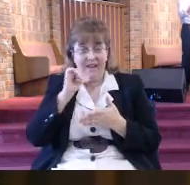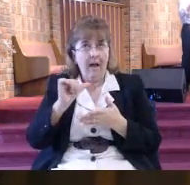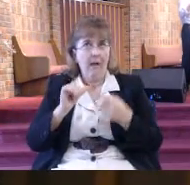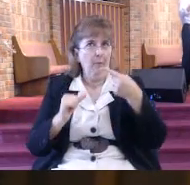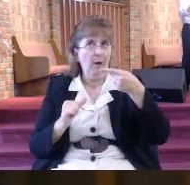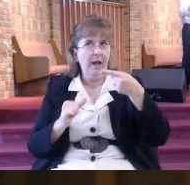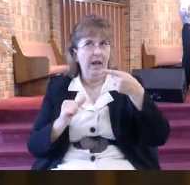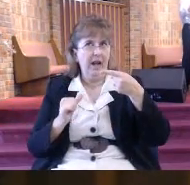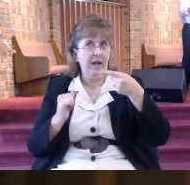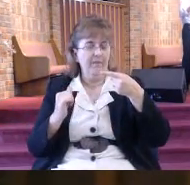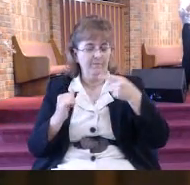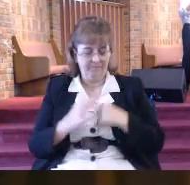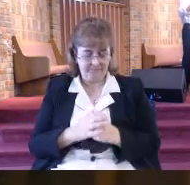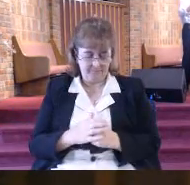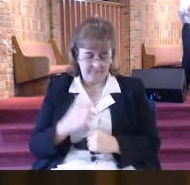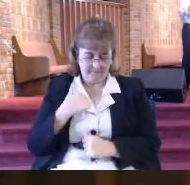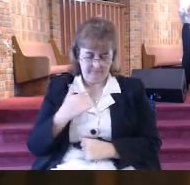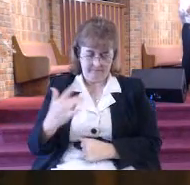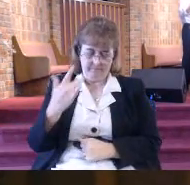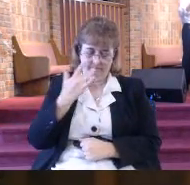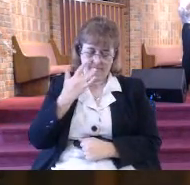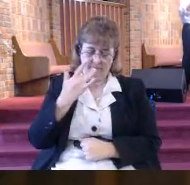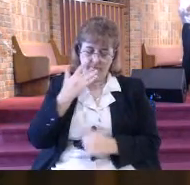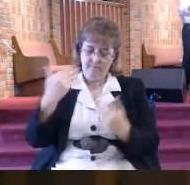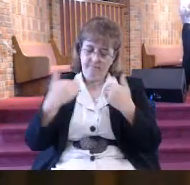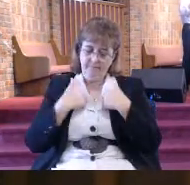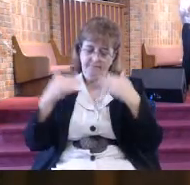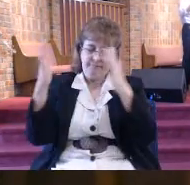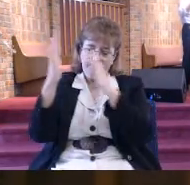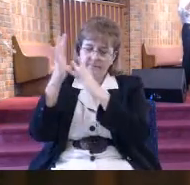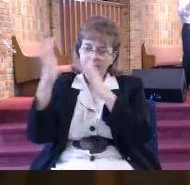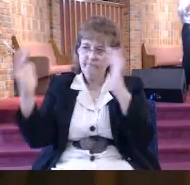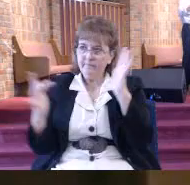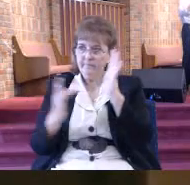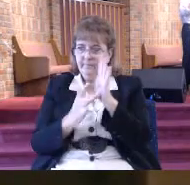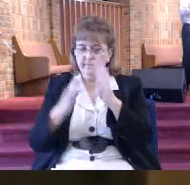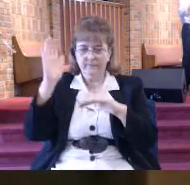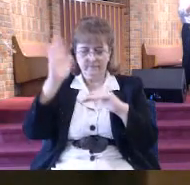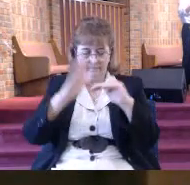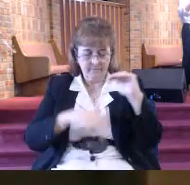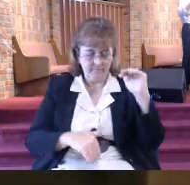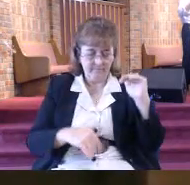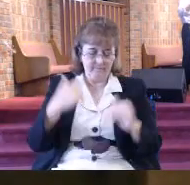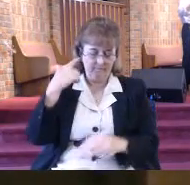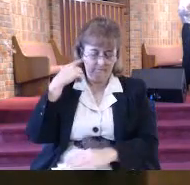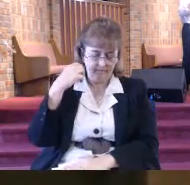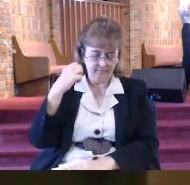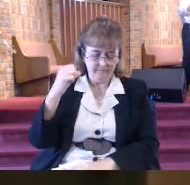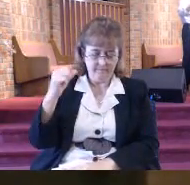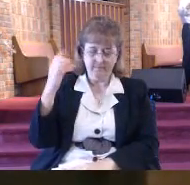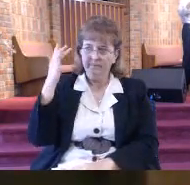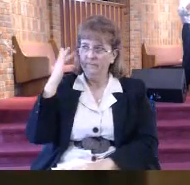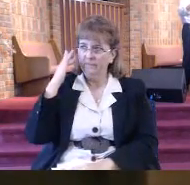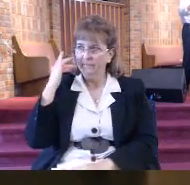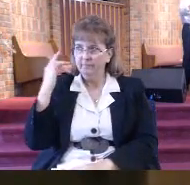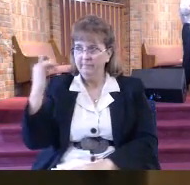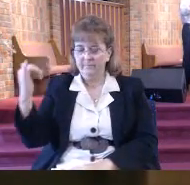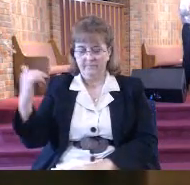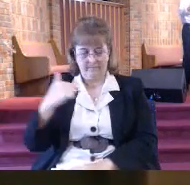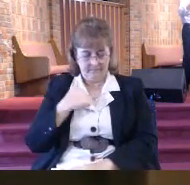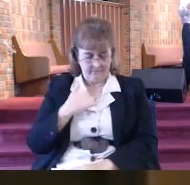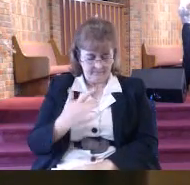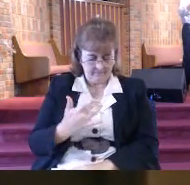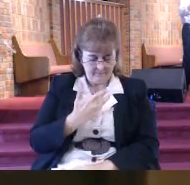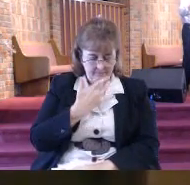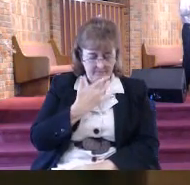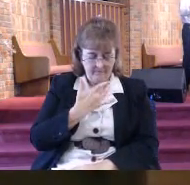I'd rather have Jesus than silver or gold.